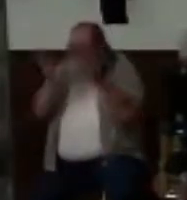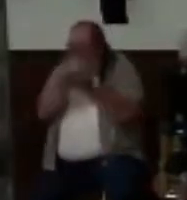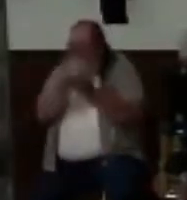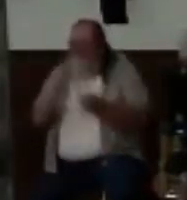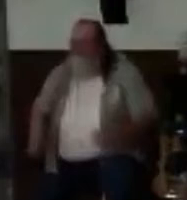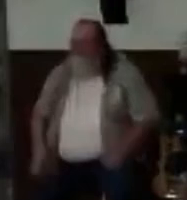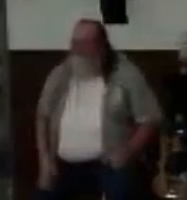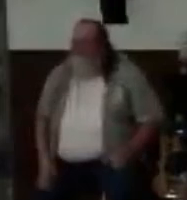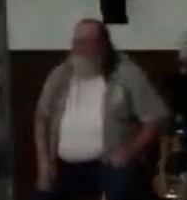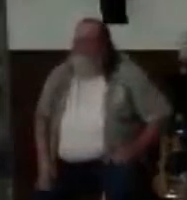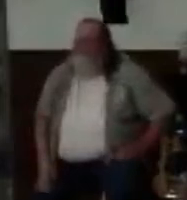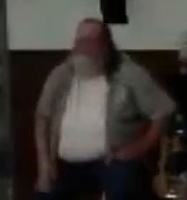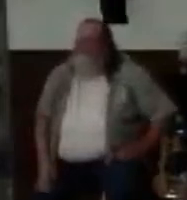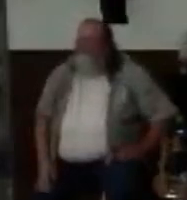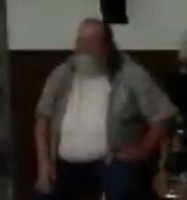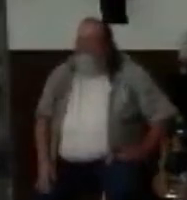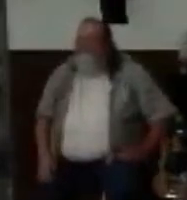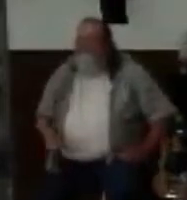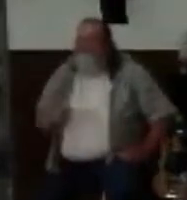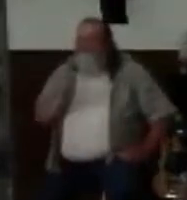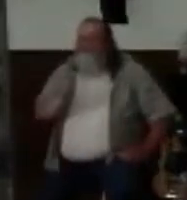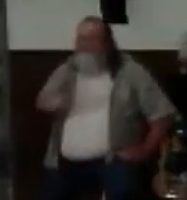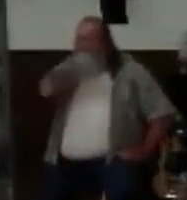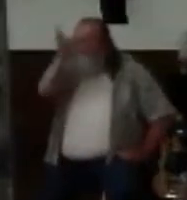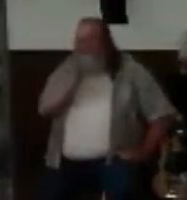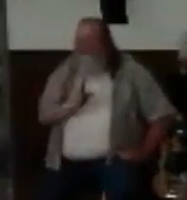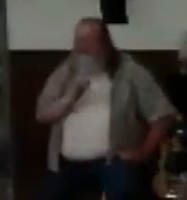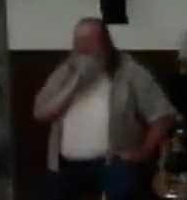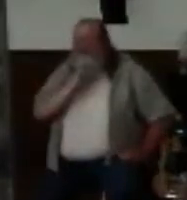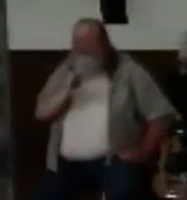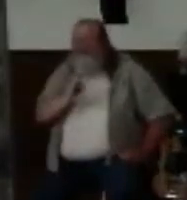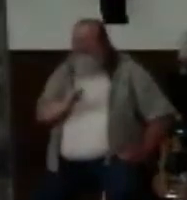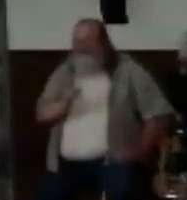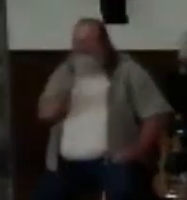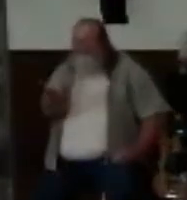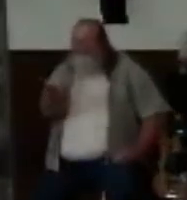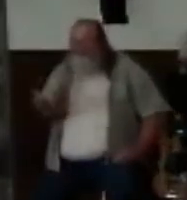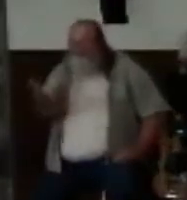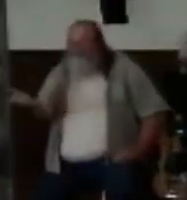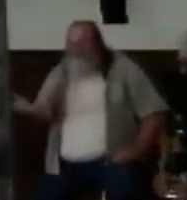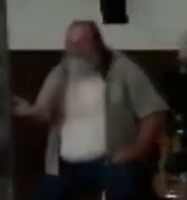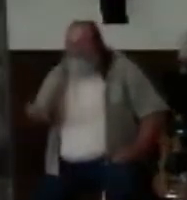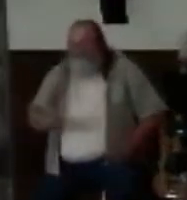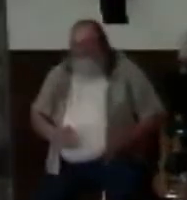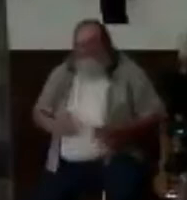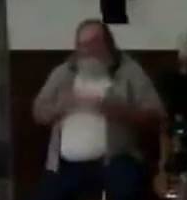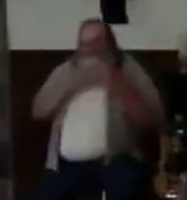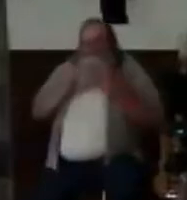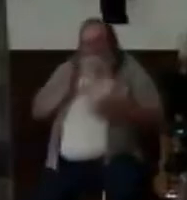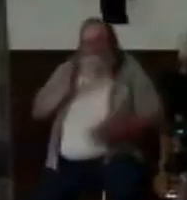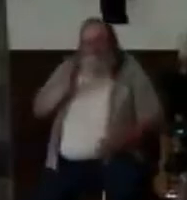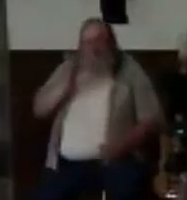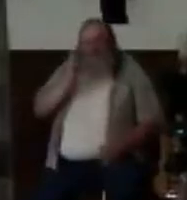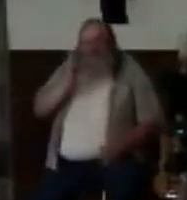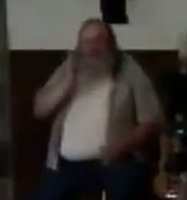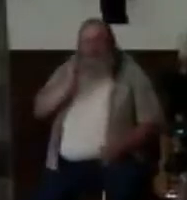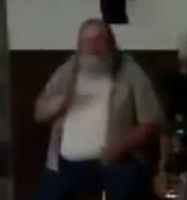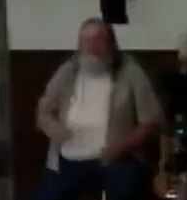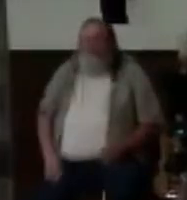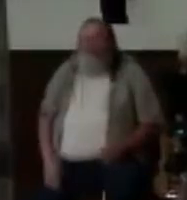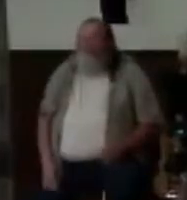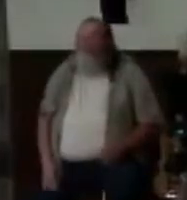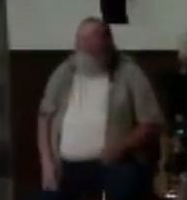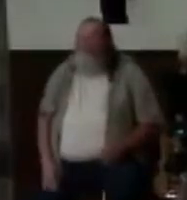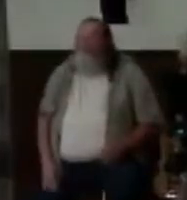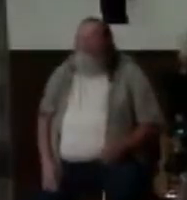Verse 3, God is the source of living water. So here we see water and spirit. It's the